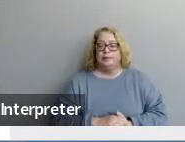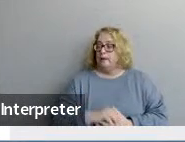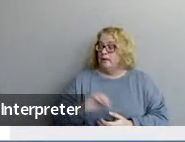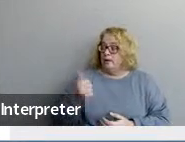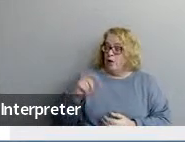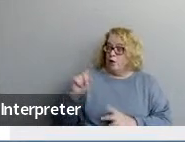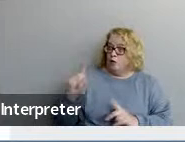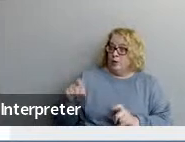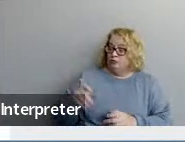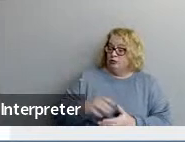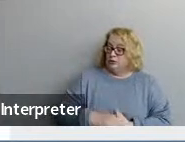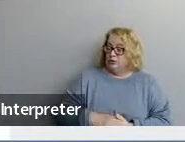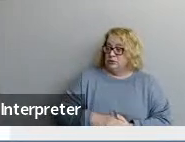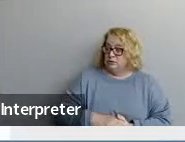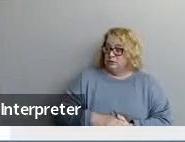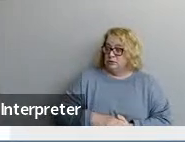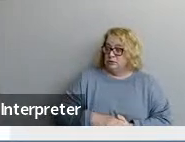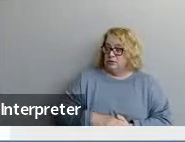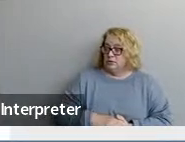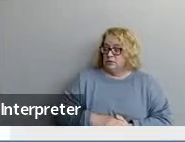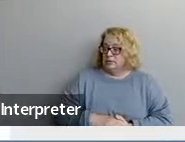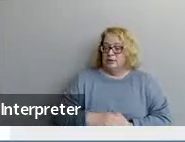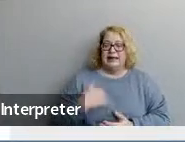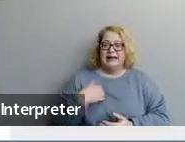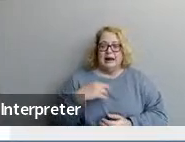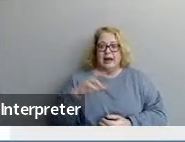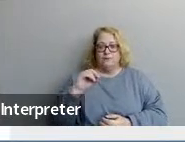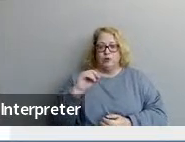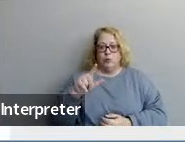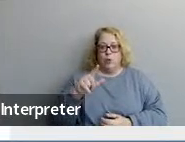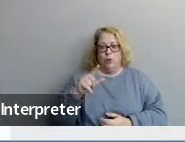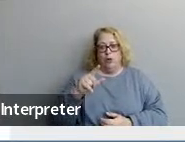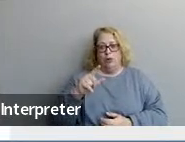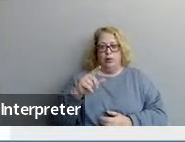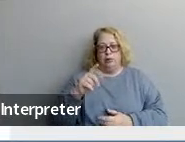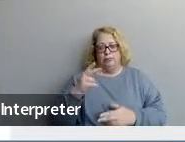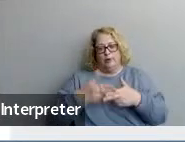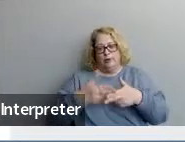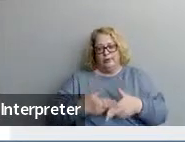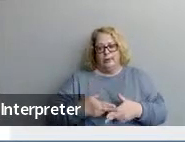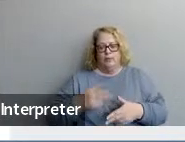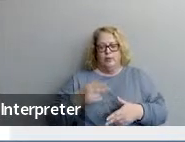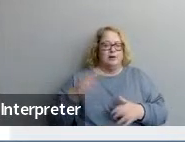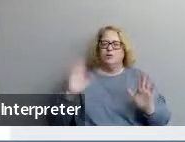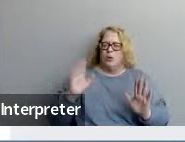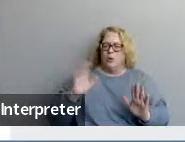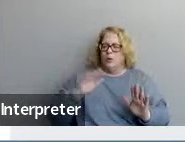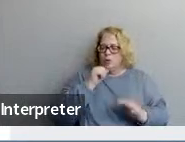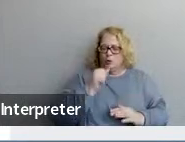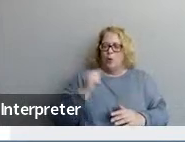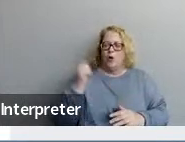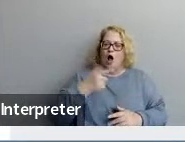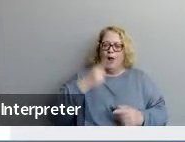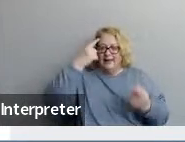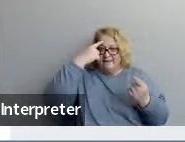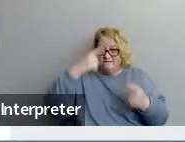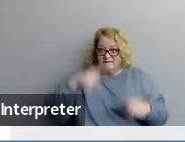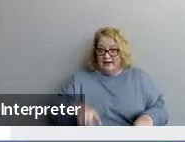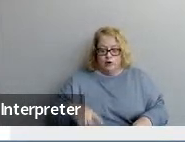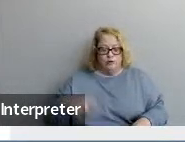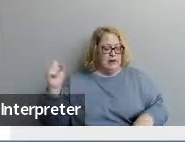Any other questions? Can I have a roll call vote, please? Not a roll call. All